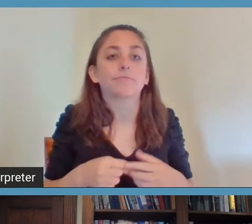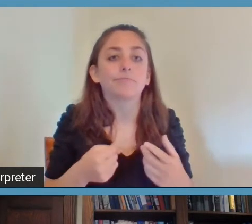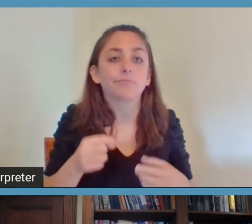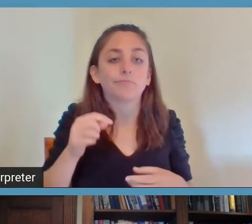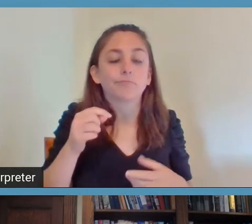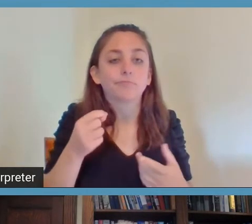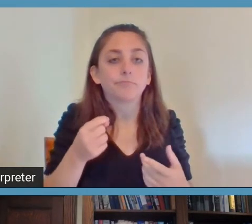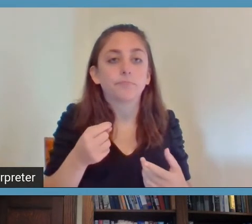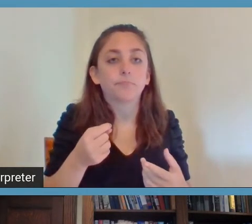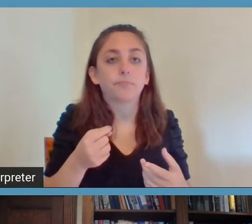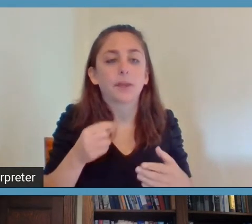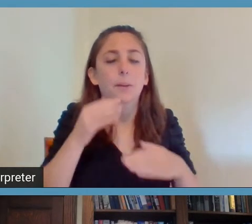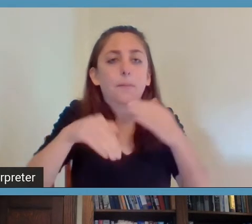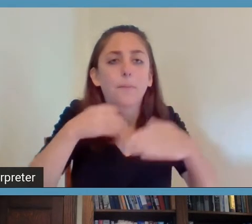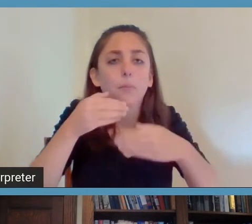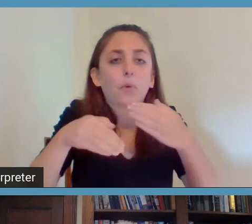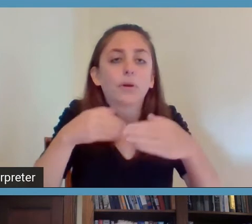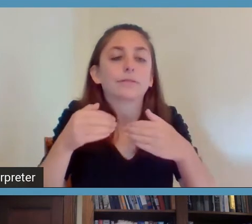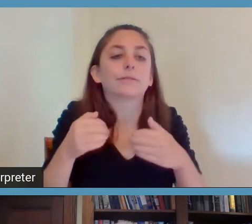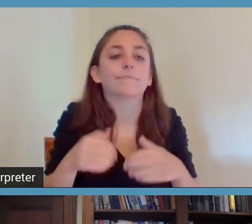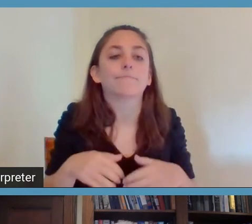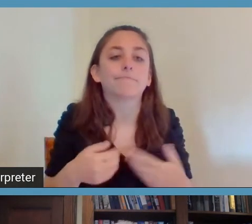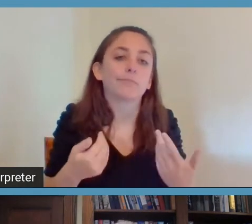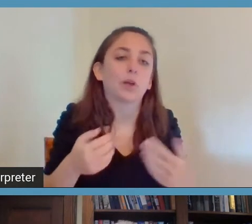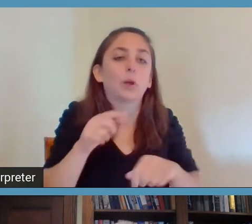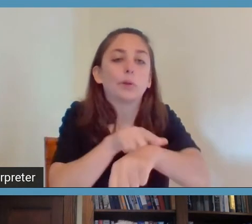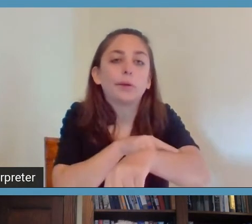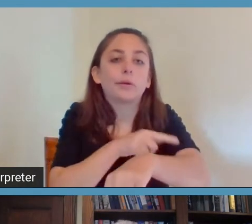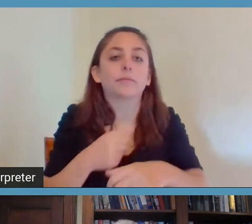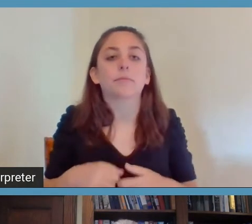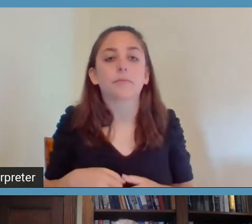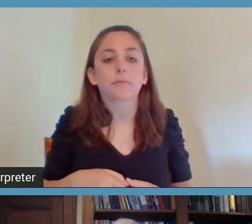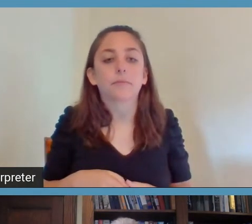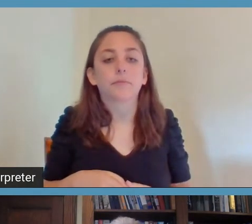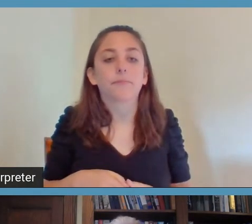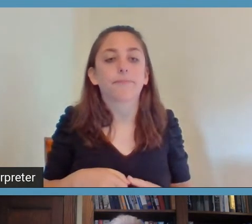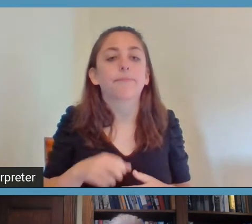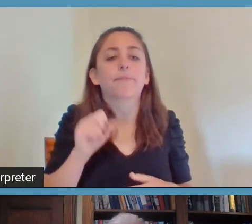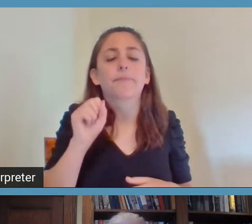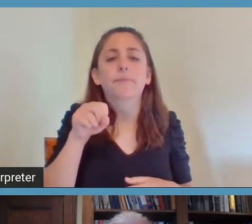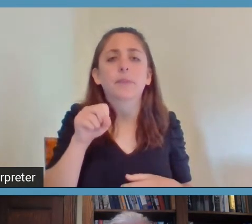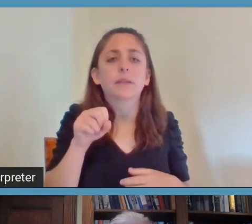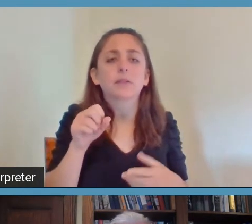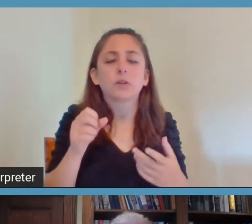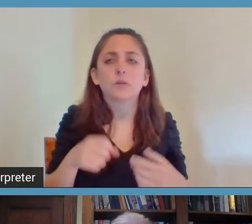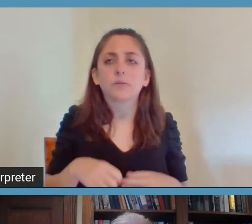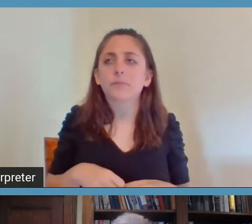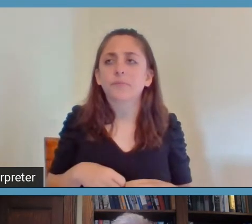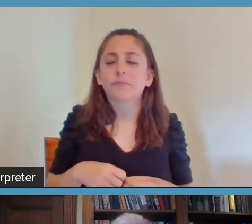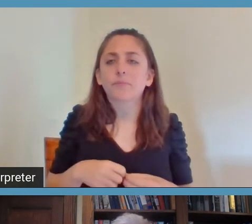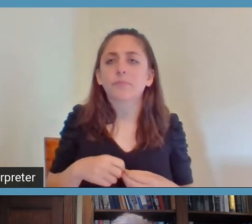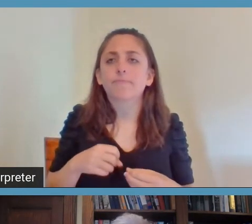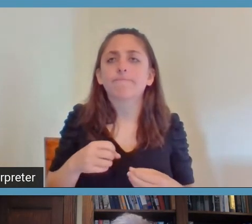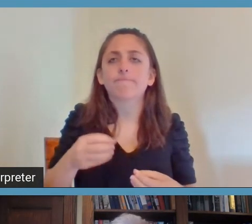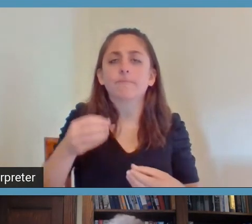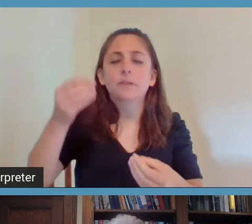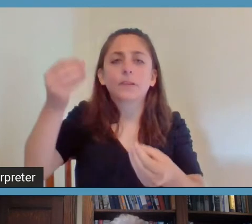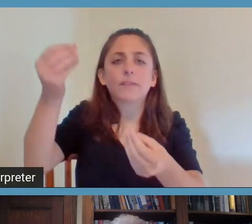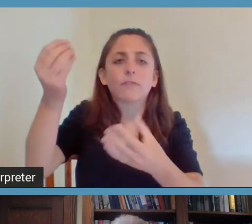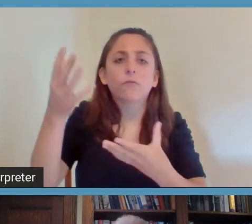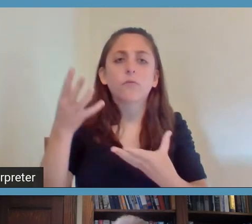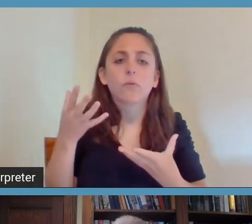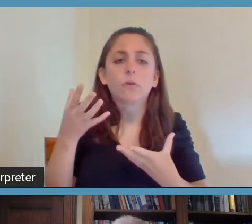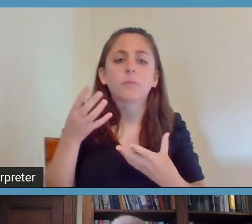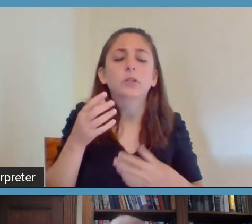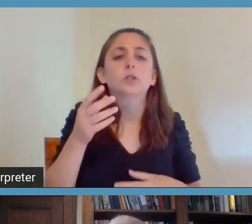but that process takes a little longer. Yeah. So tell me a little bit about the, you